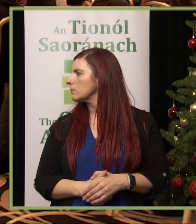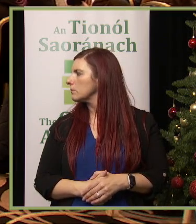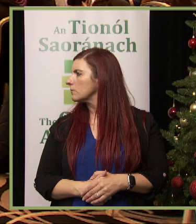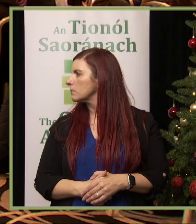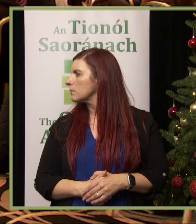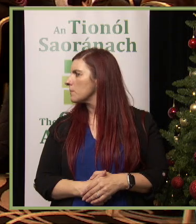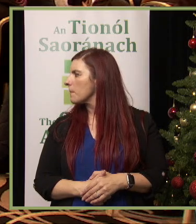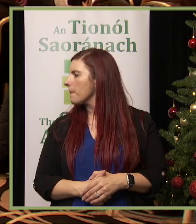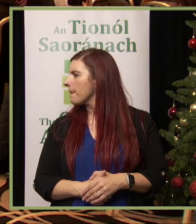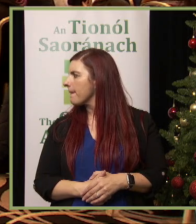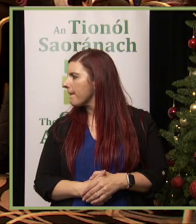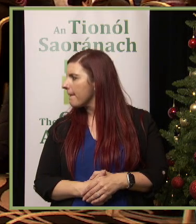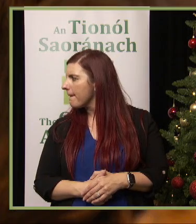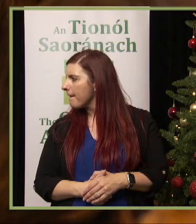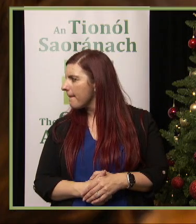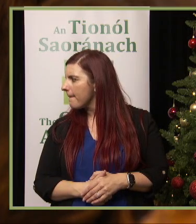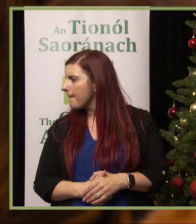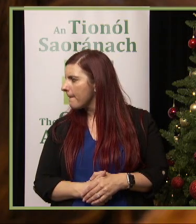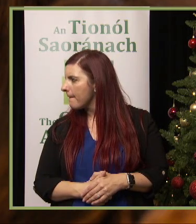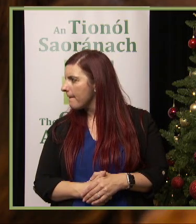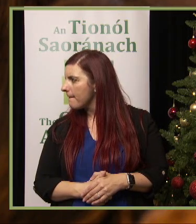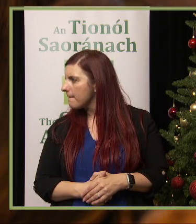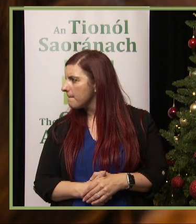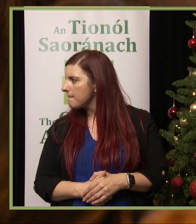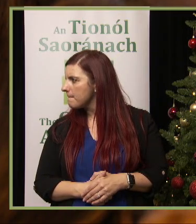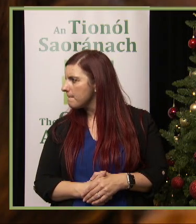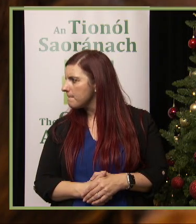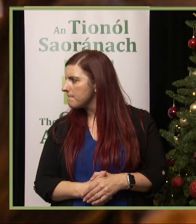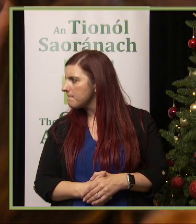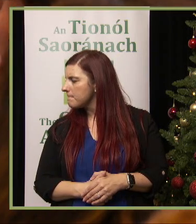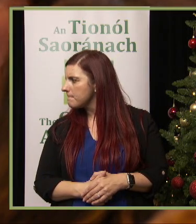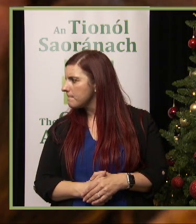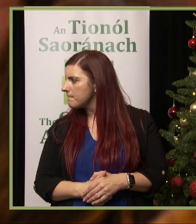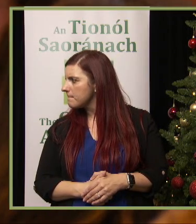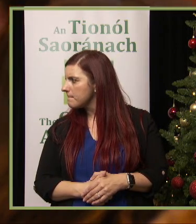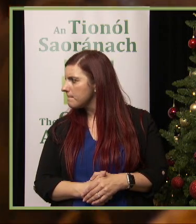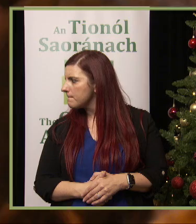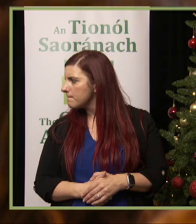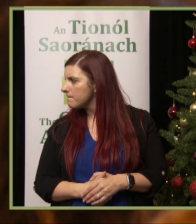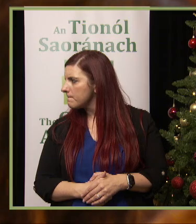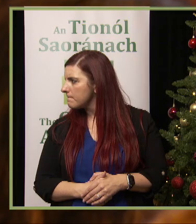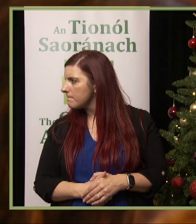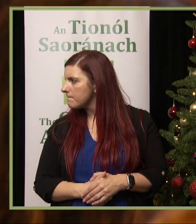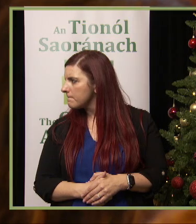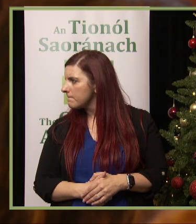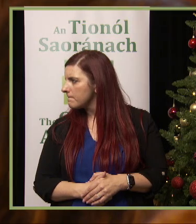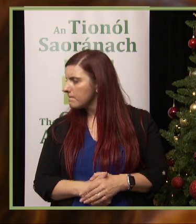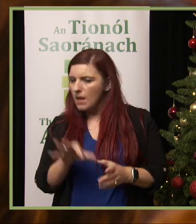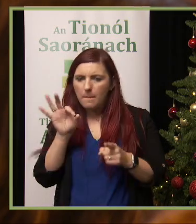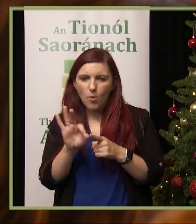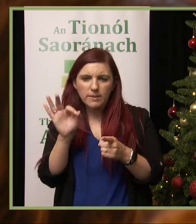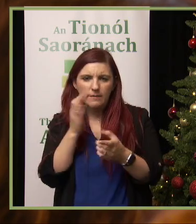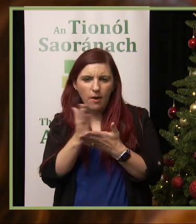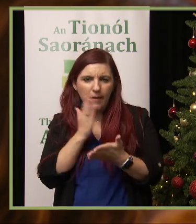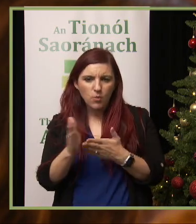point of clarification. We specifically wanted, and we sought expert advice on this, the phrase chemical